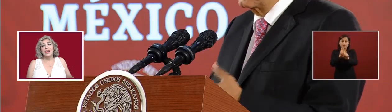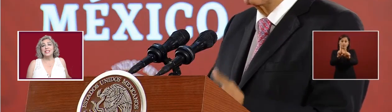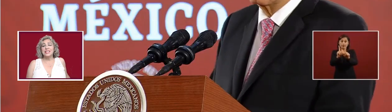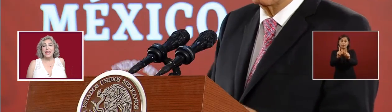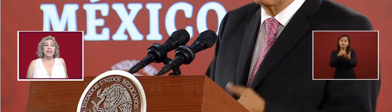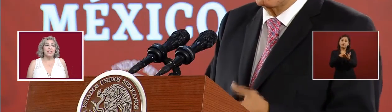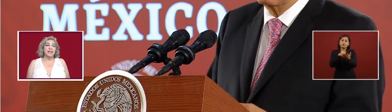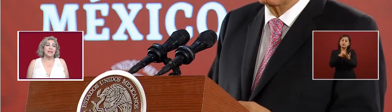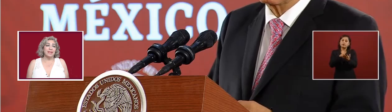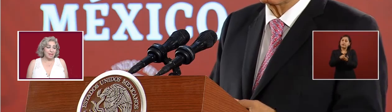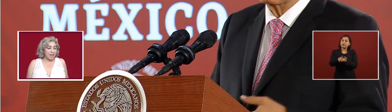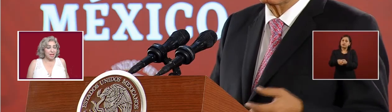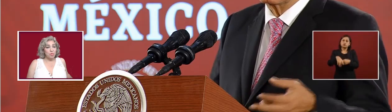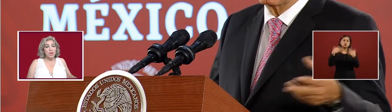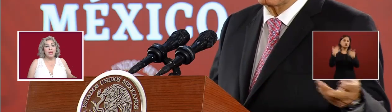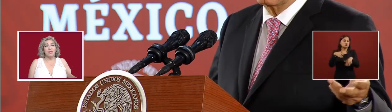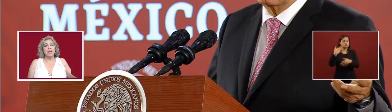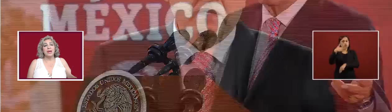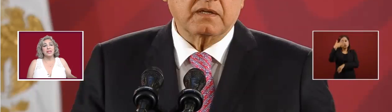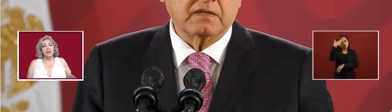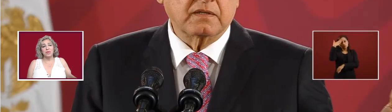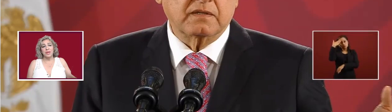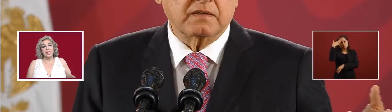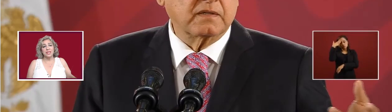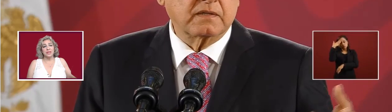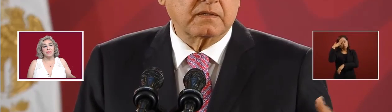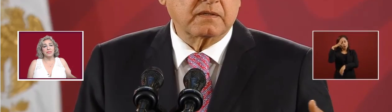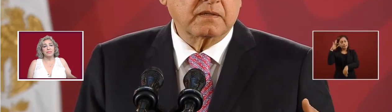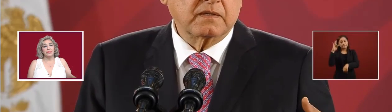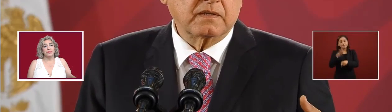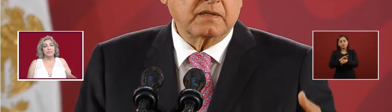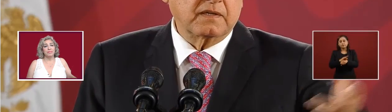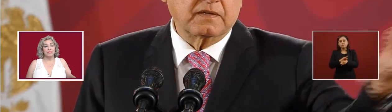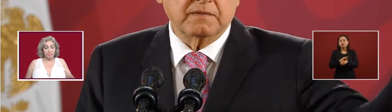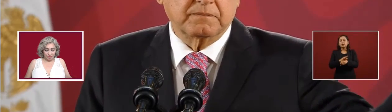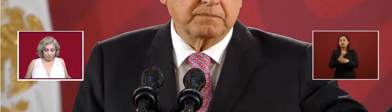It's, it's sacred. And, we are not going to,